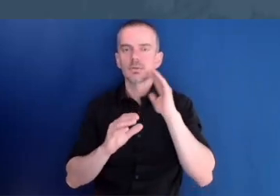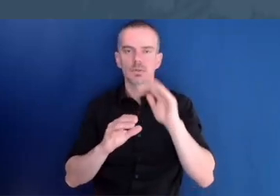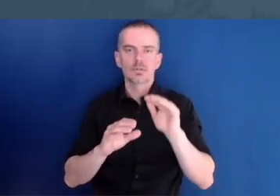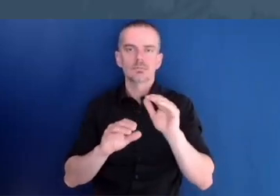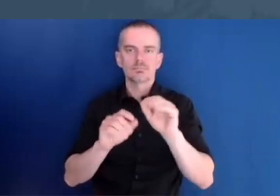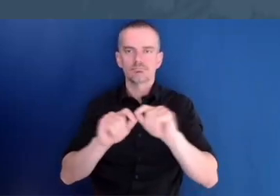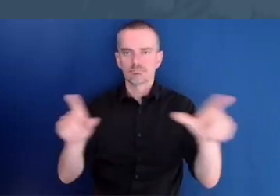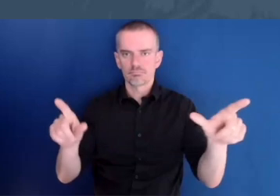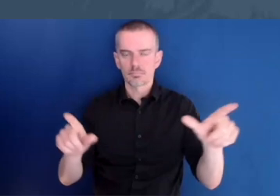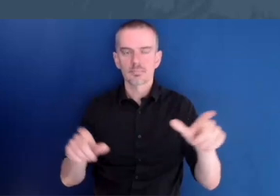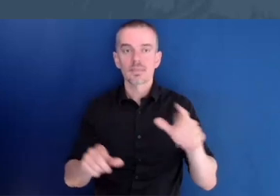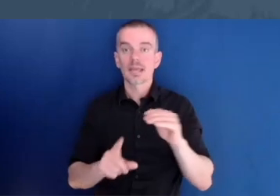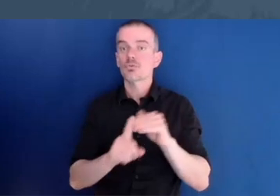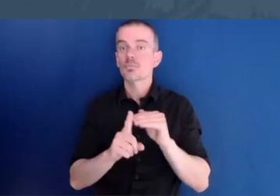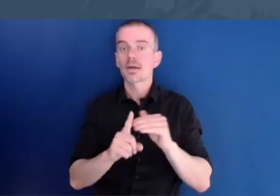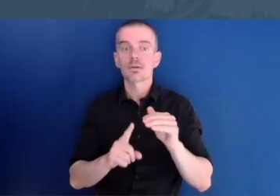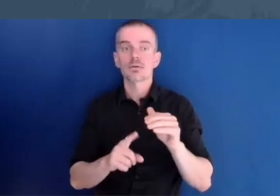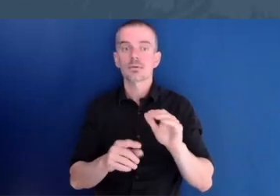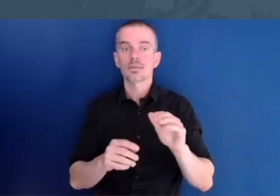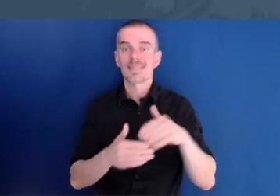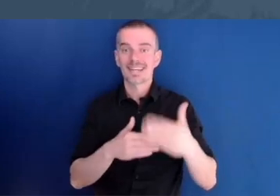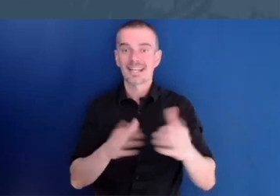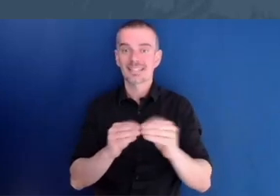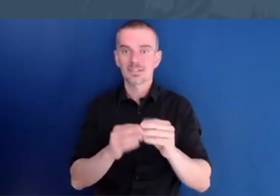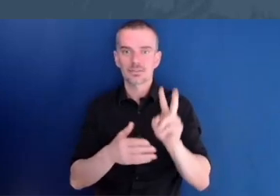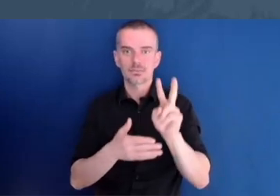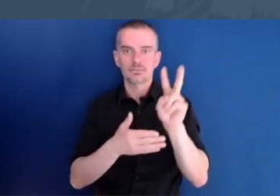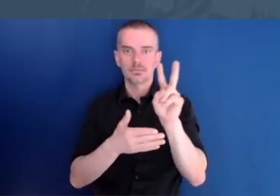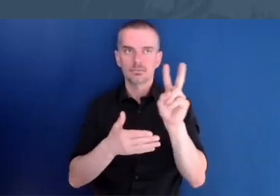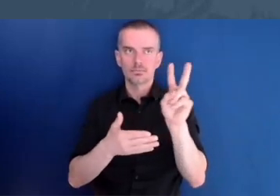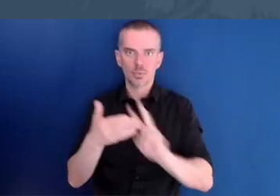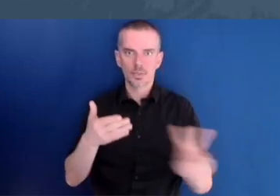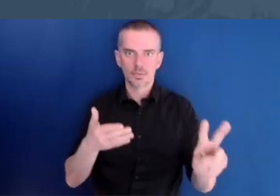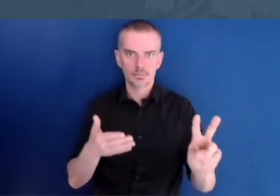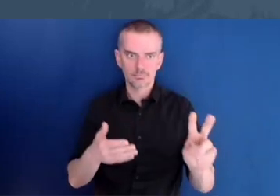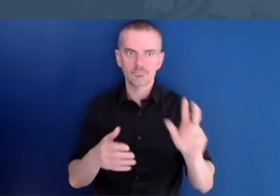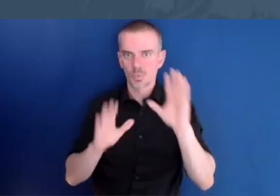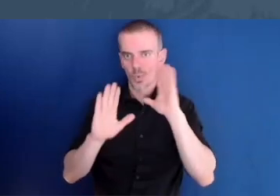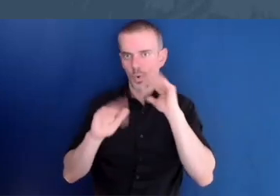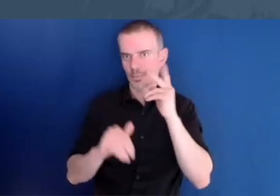the week after next, and we hope to see you all there. Thanks so much.